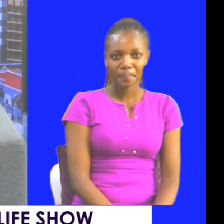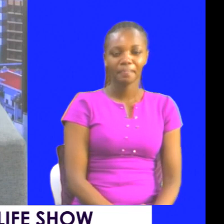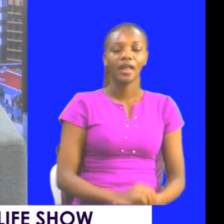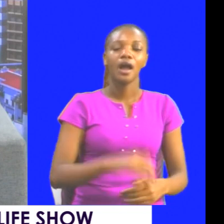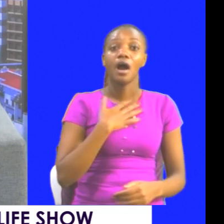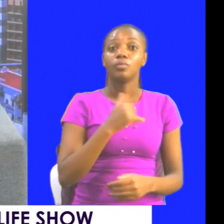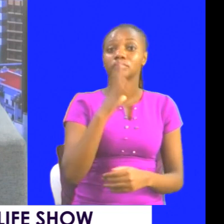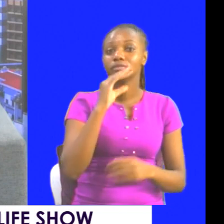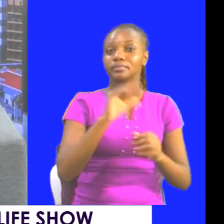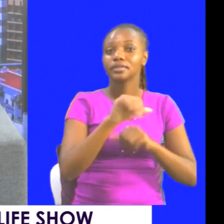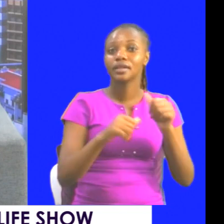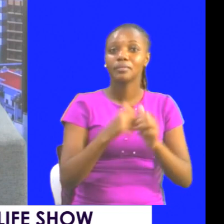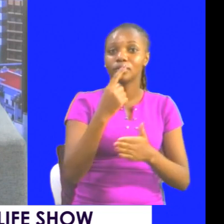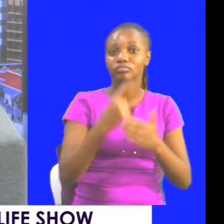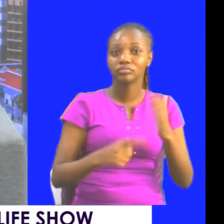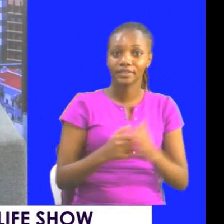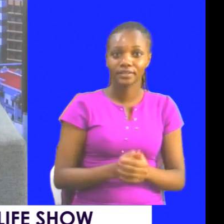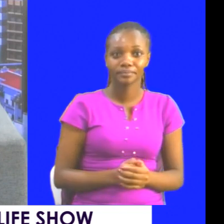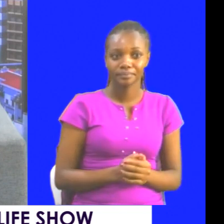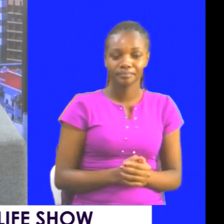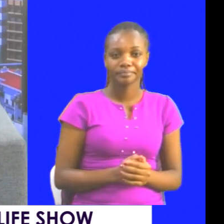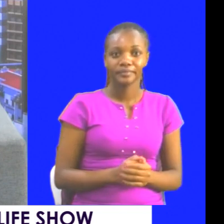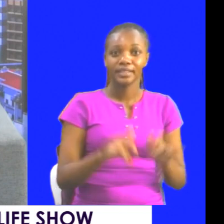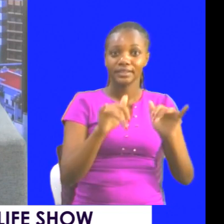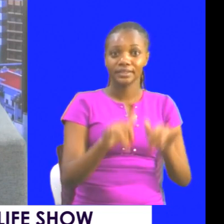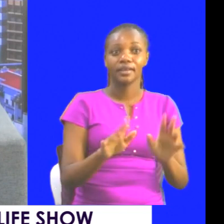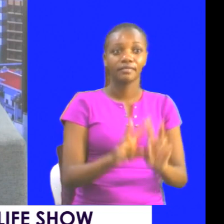talking about staying relevant.